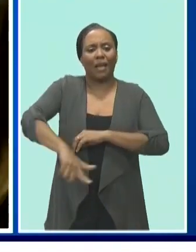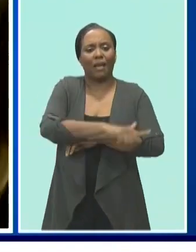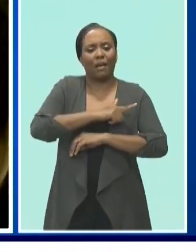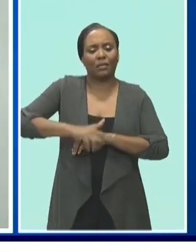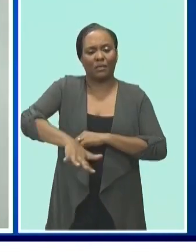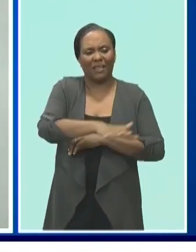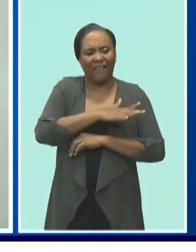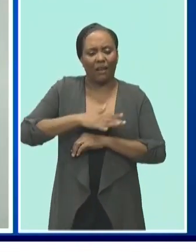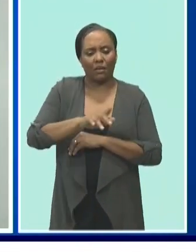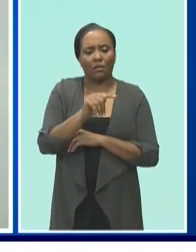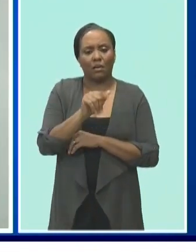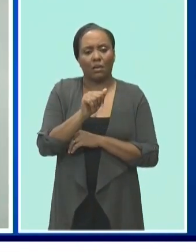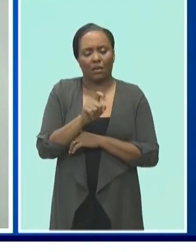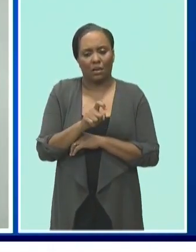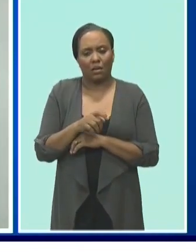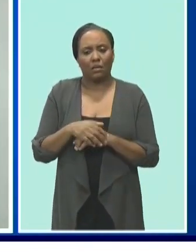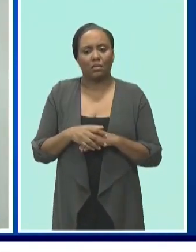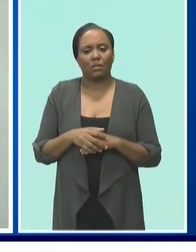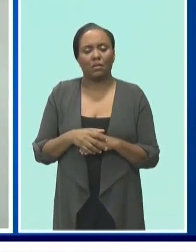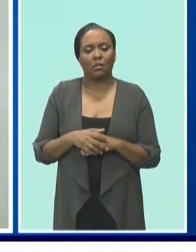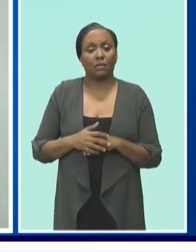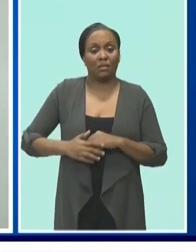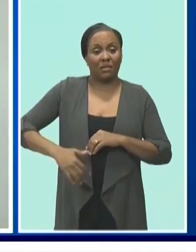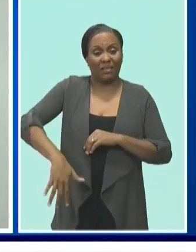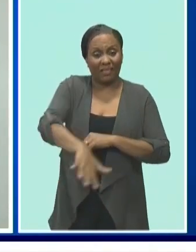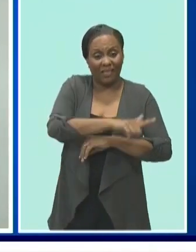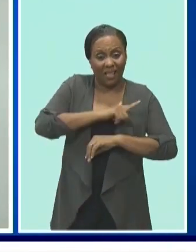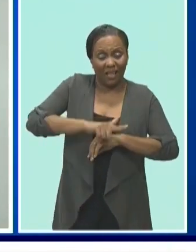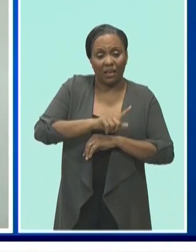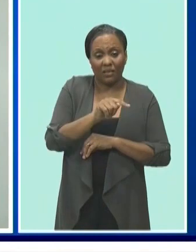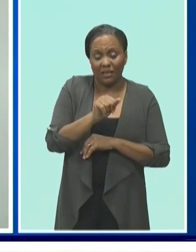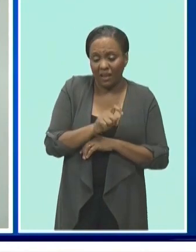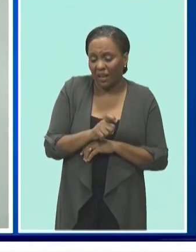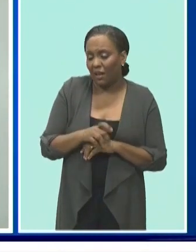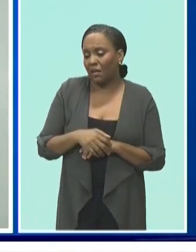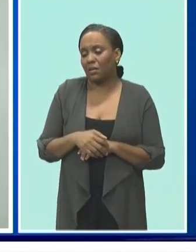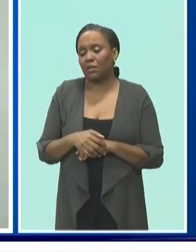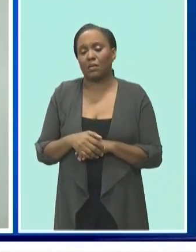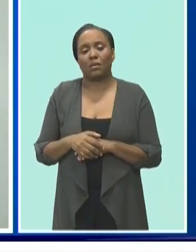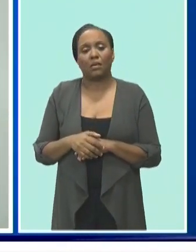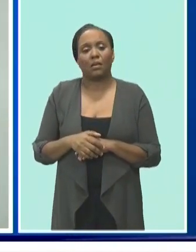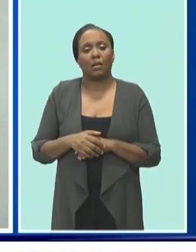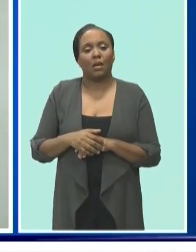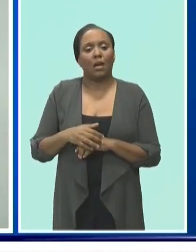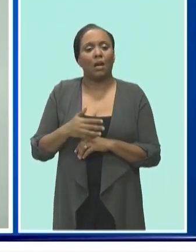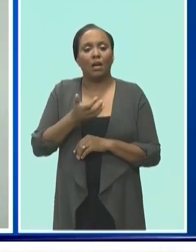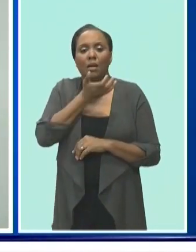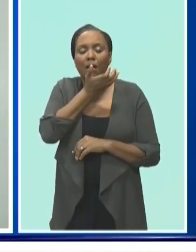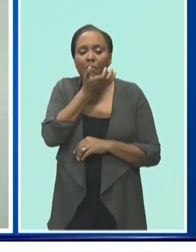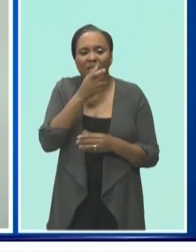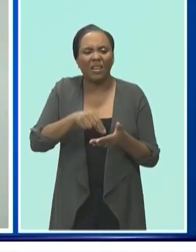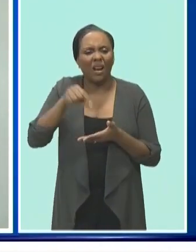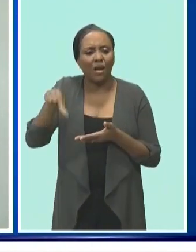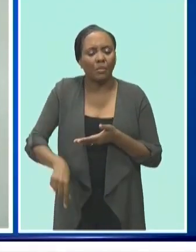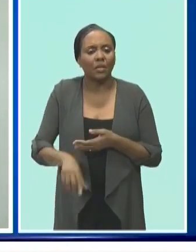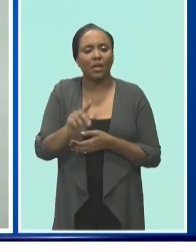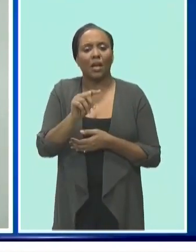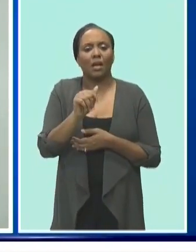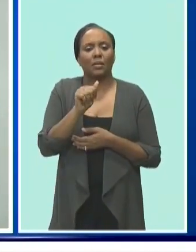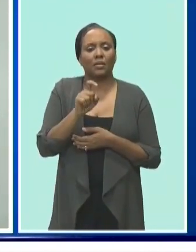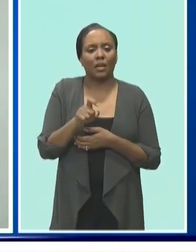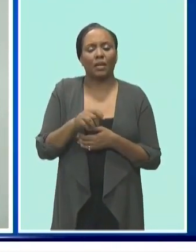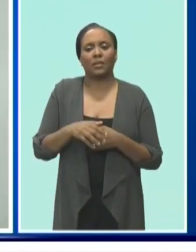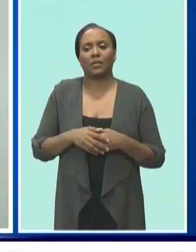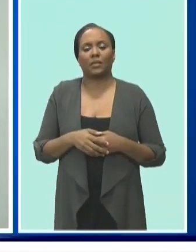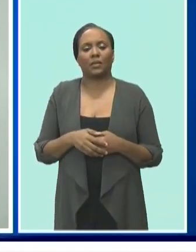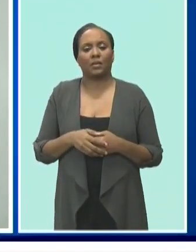in land taxes compounded with the increase in fuel tax as well as the garbage and sewage levy. The majority of our West Coast hotels, or any hotel not on